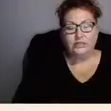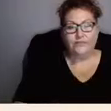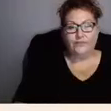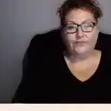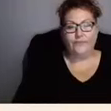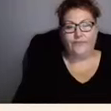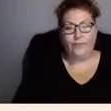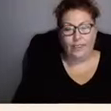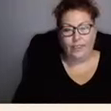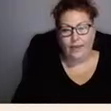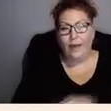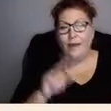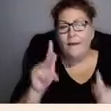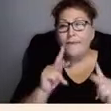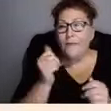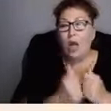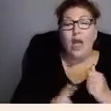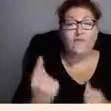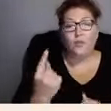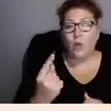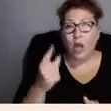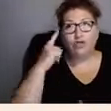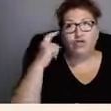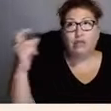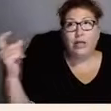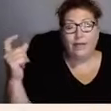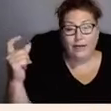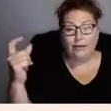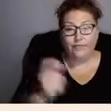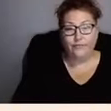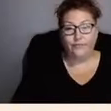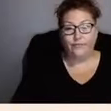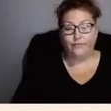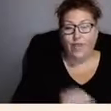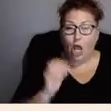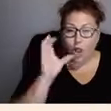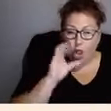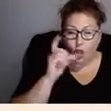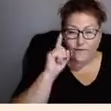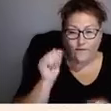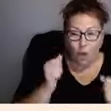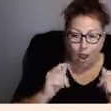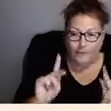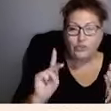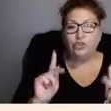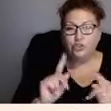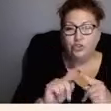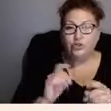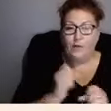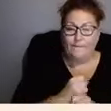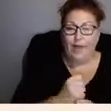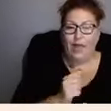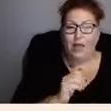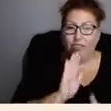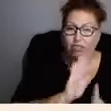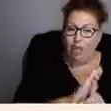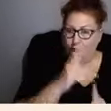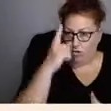People everywhere are dreaming and looking for opportunities to make those dreams come true.